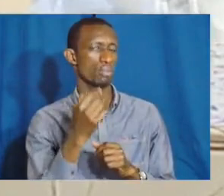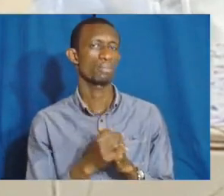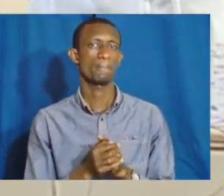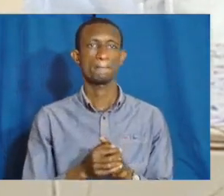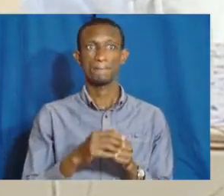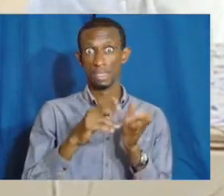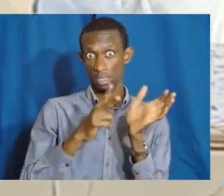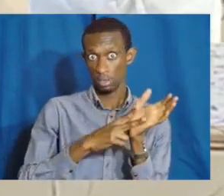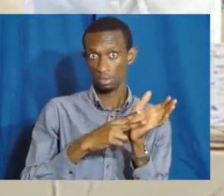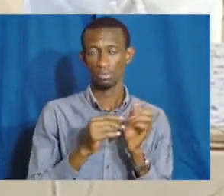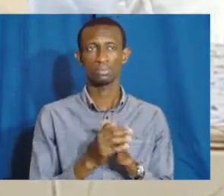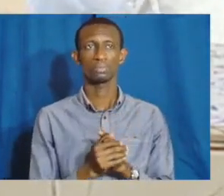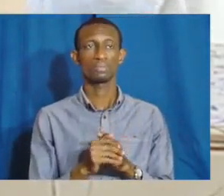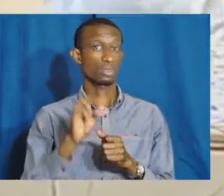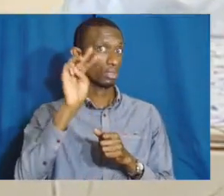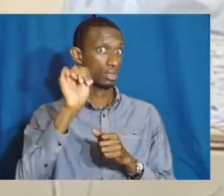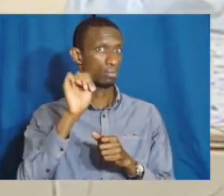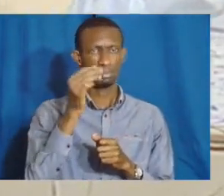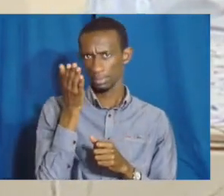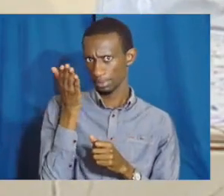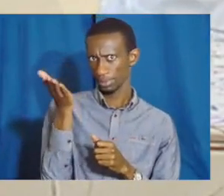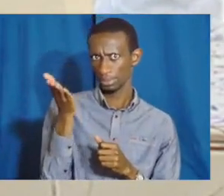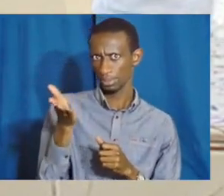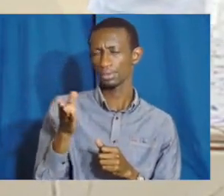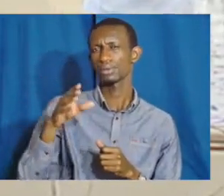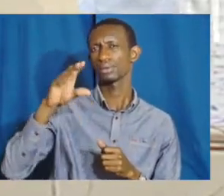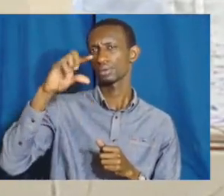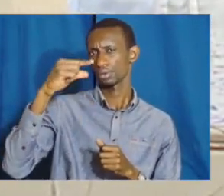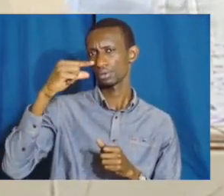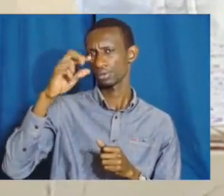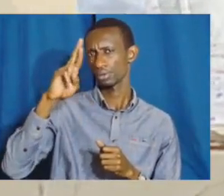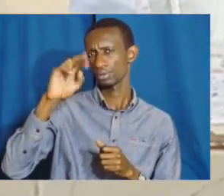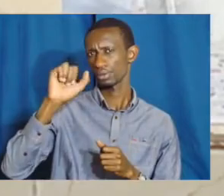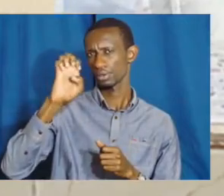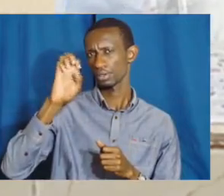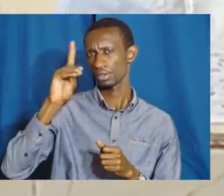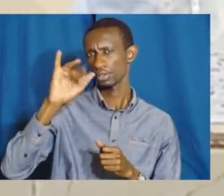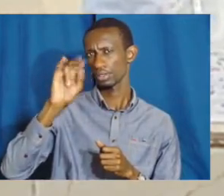equals m. This is gradient. I think you remember this.